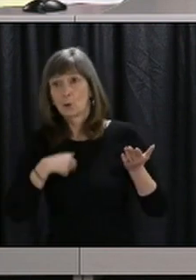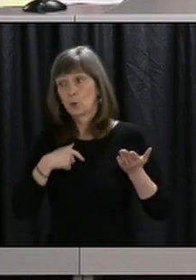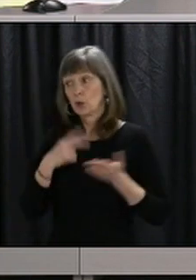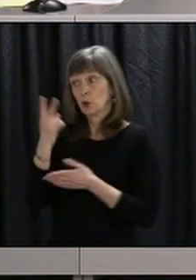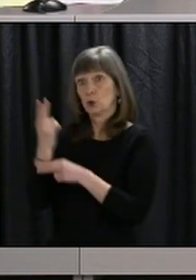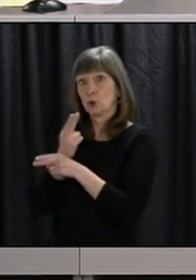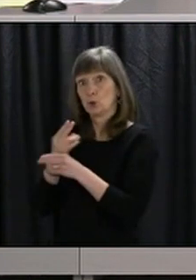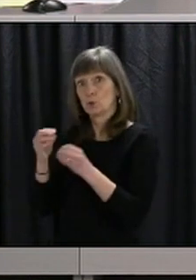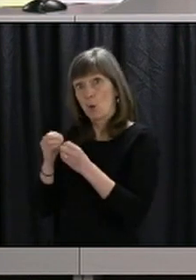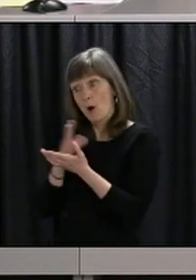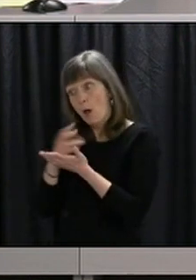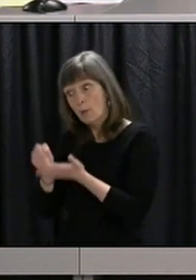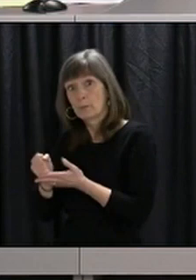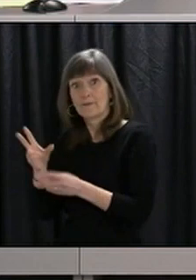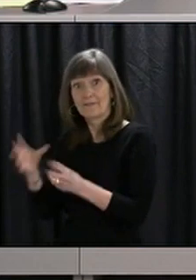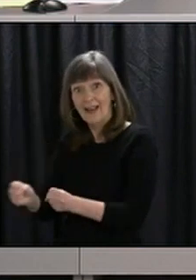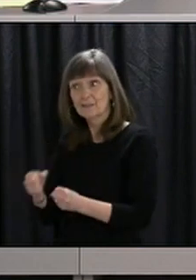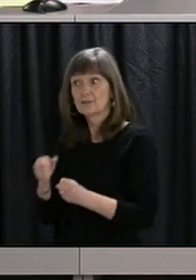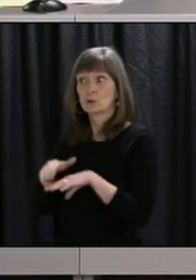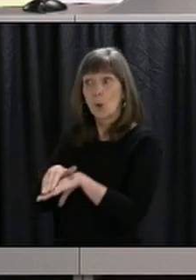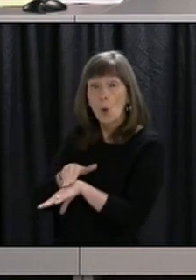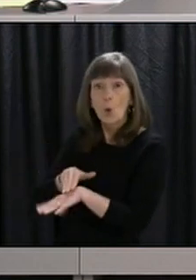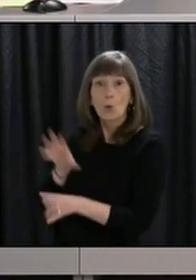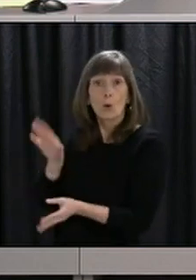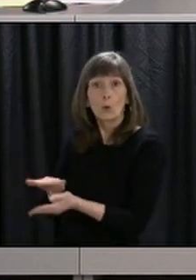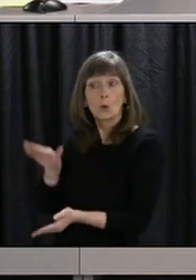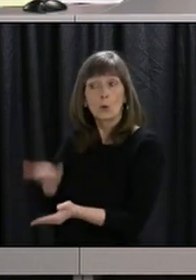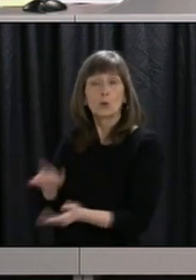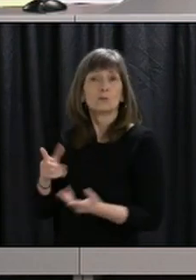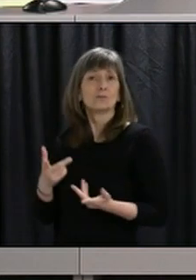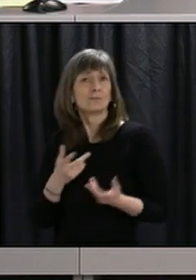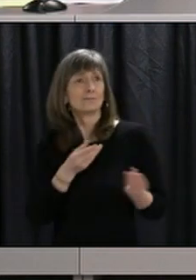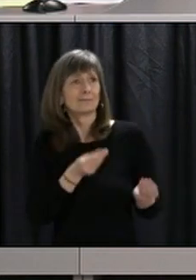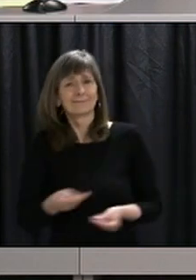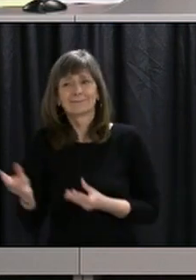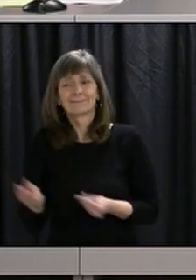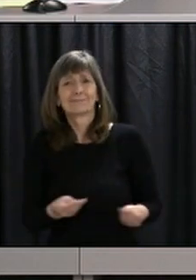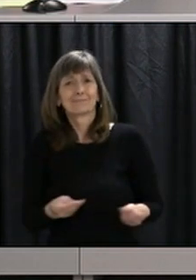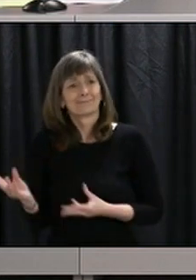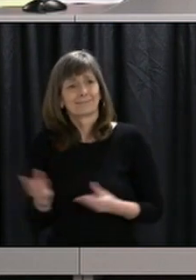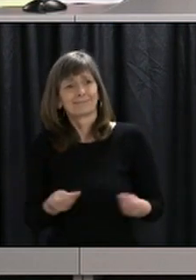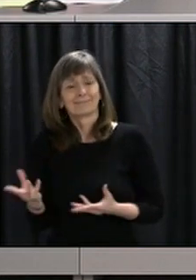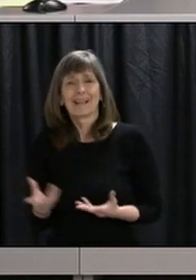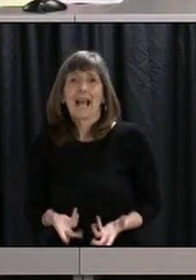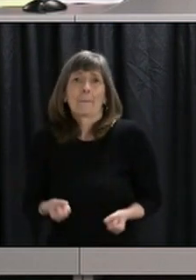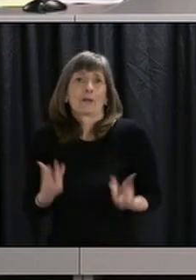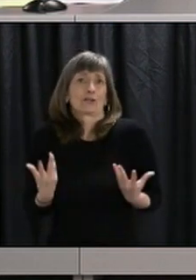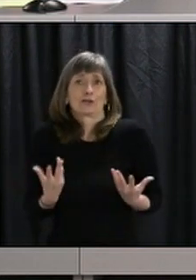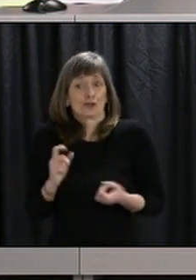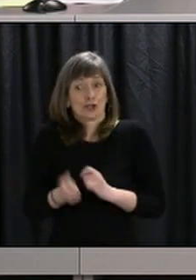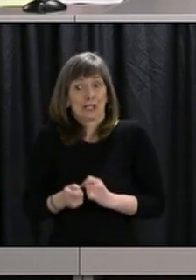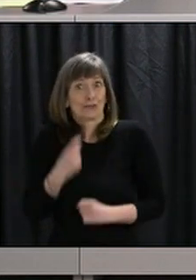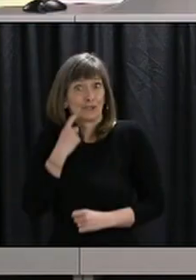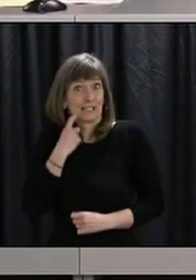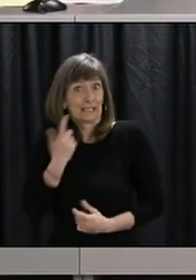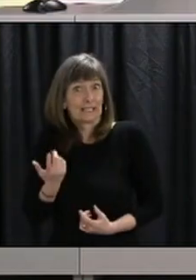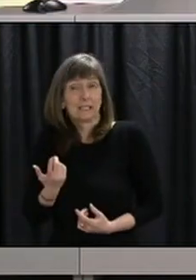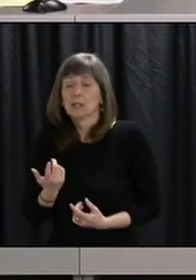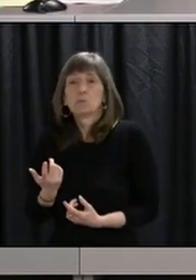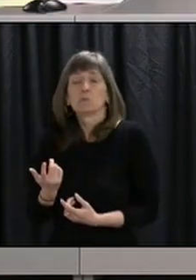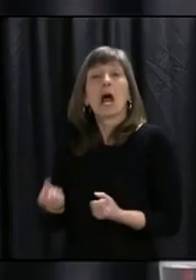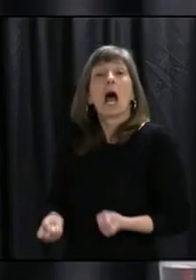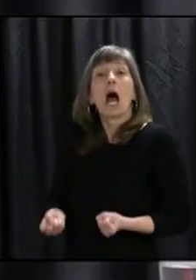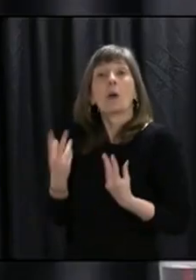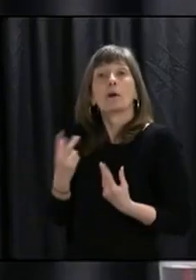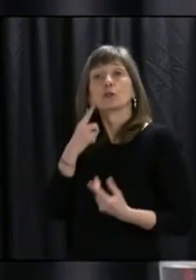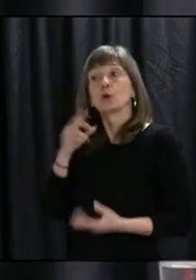talking about the speed at which we go through these equipment. Has that been altered over the past number of days? Now, our burn rate is